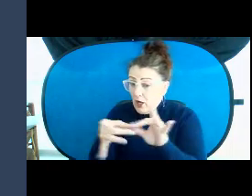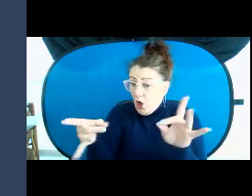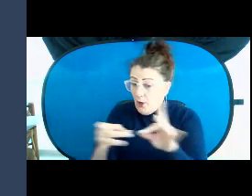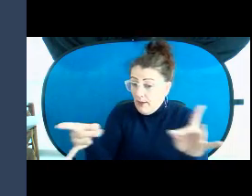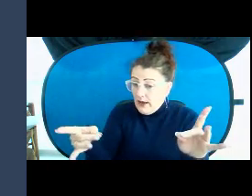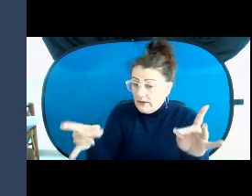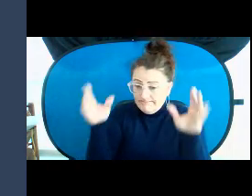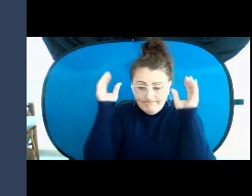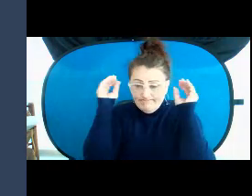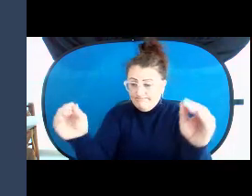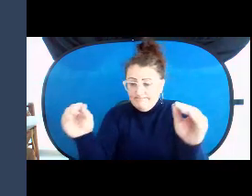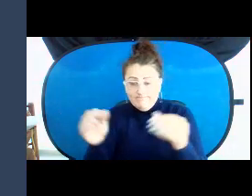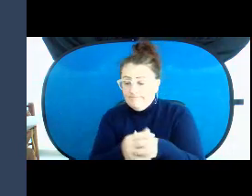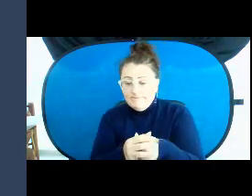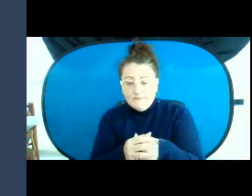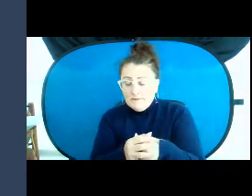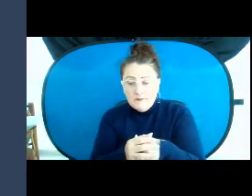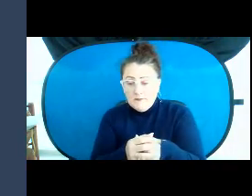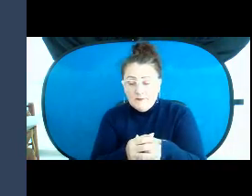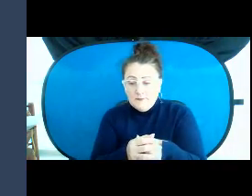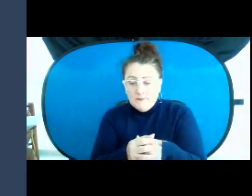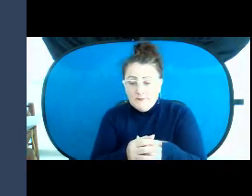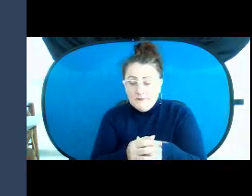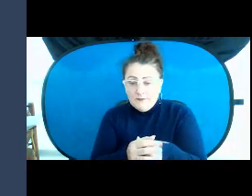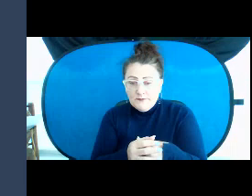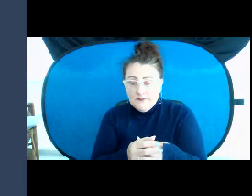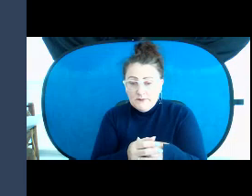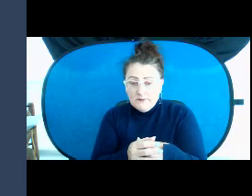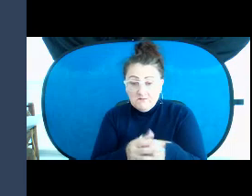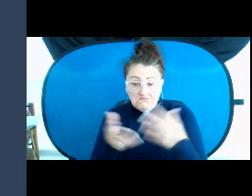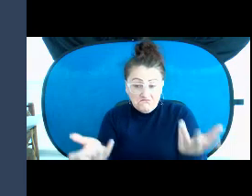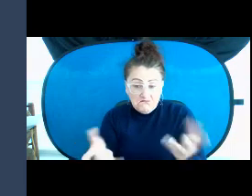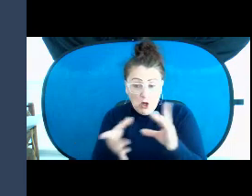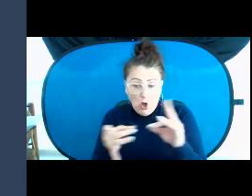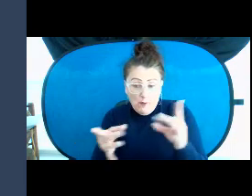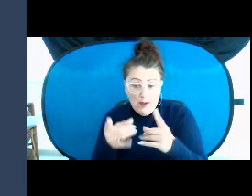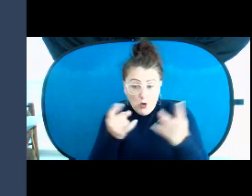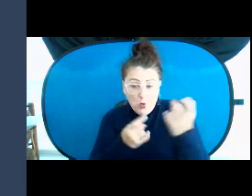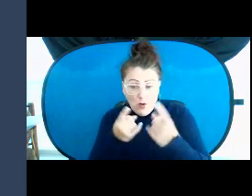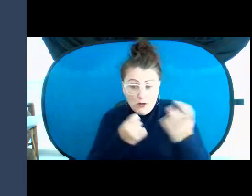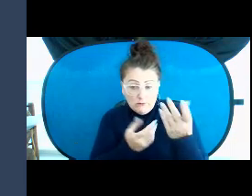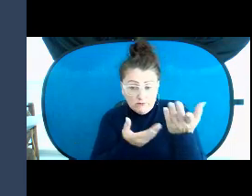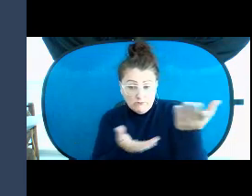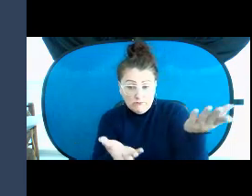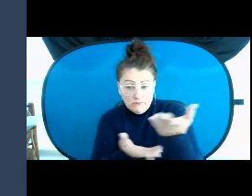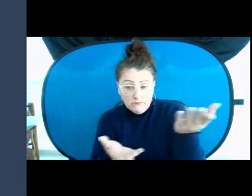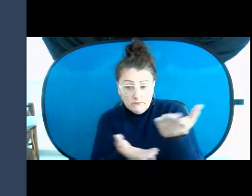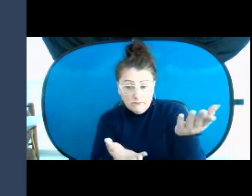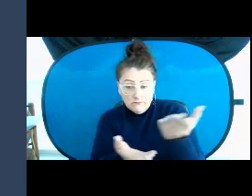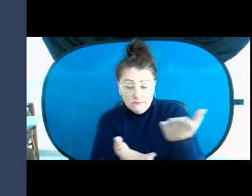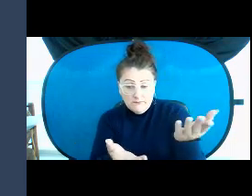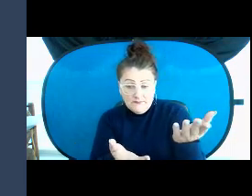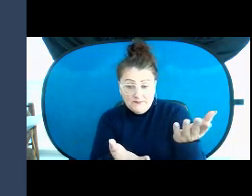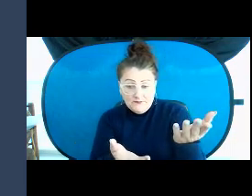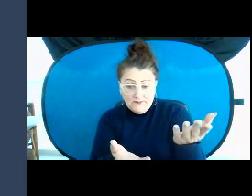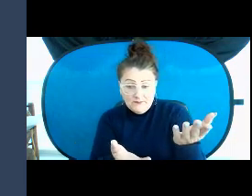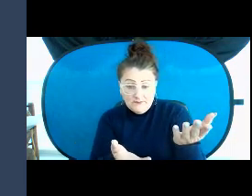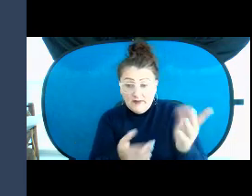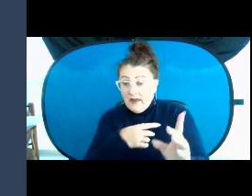There is no public comment. Thank you. Okay, thank you. Unless there's any comments or questions from the dais, is there all those in